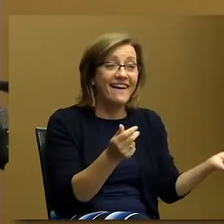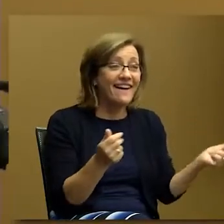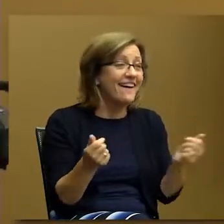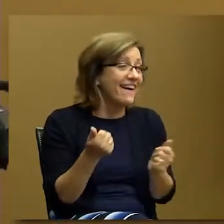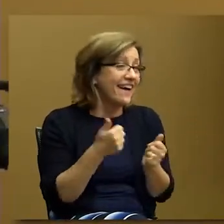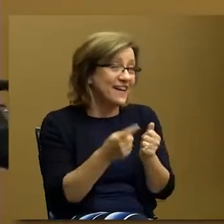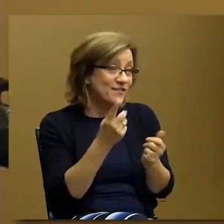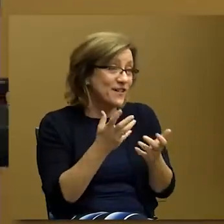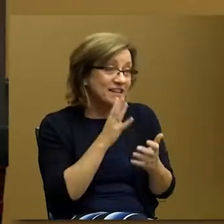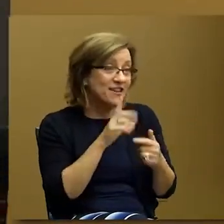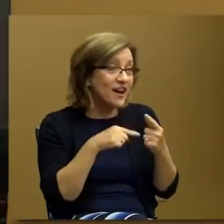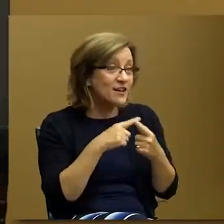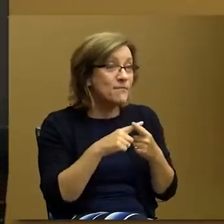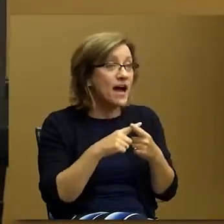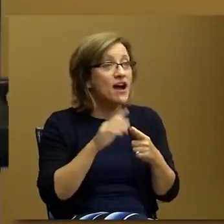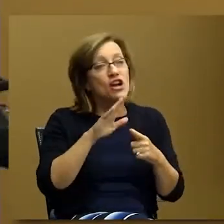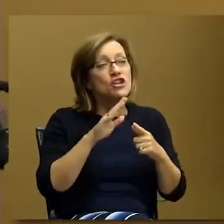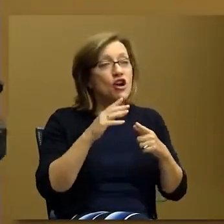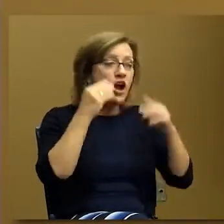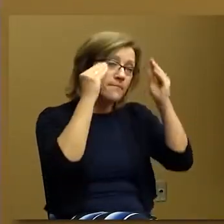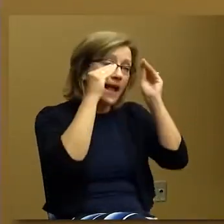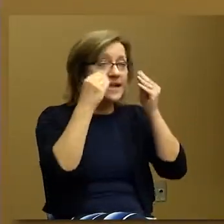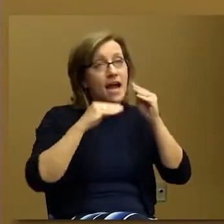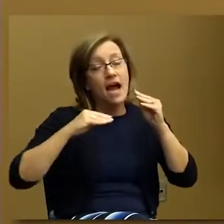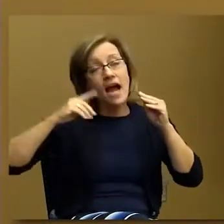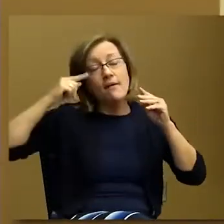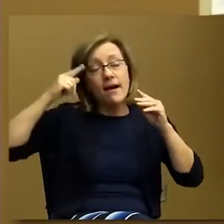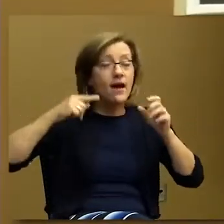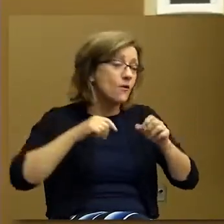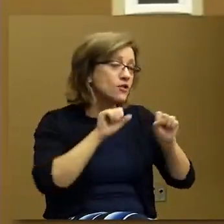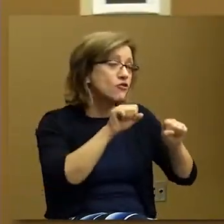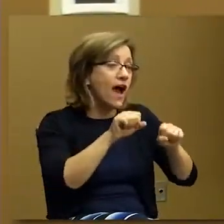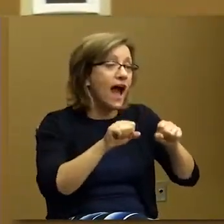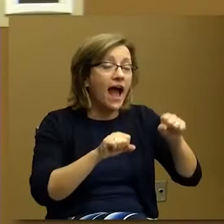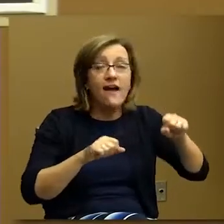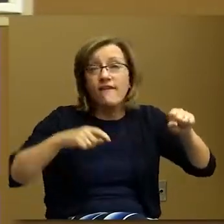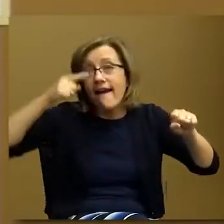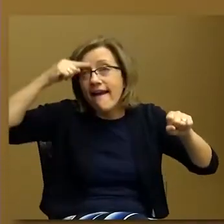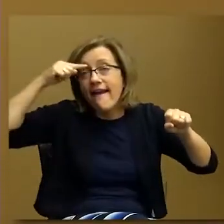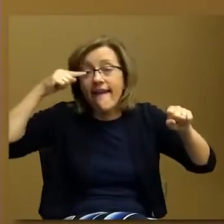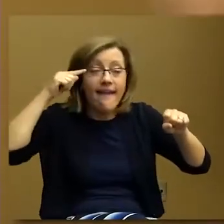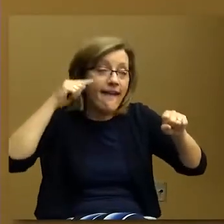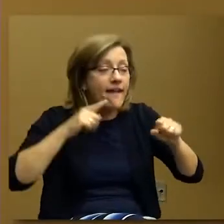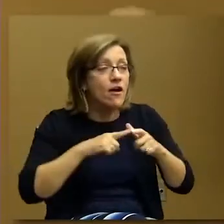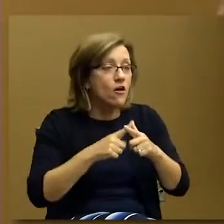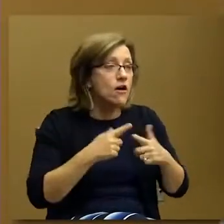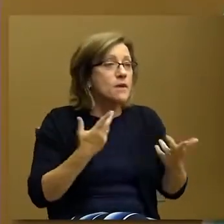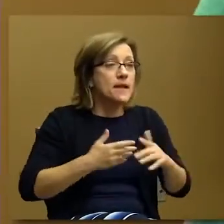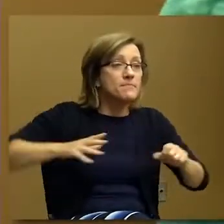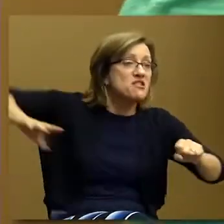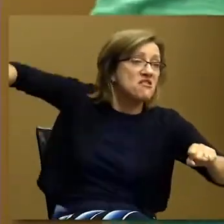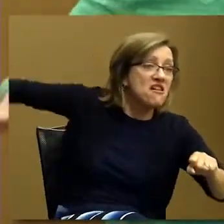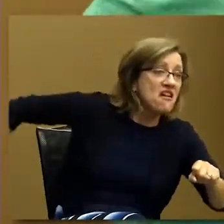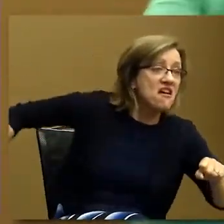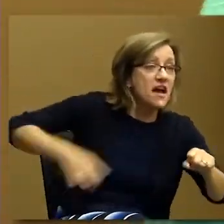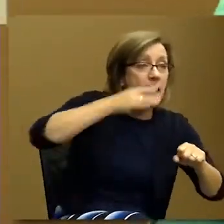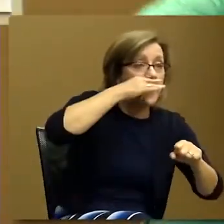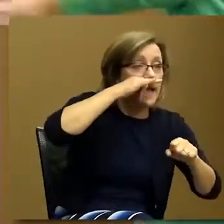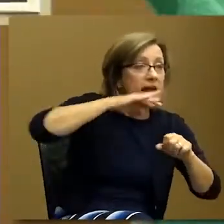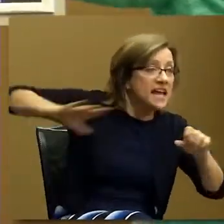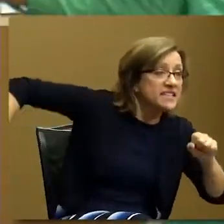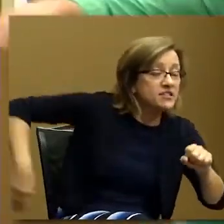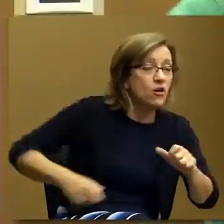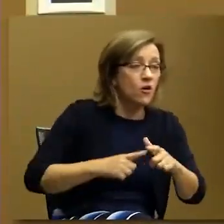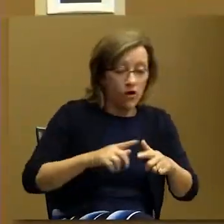Anybody want to talk about the makeup you were putting on? Or, you know, it could be that maybe you were beating kids or